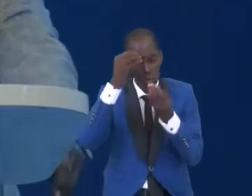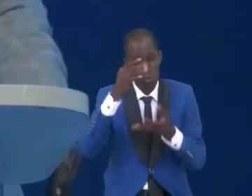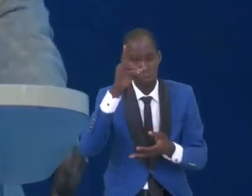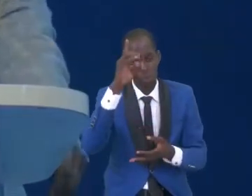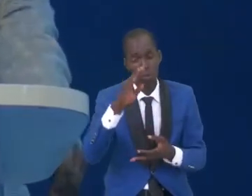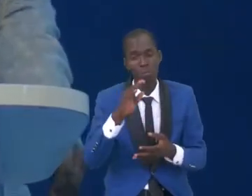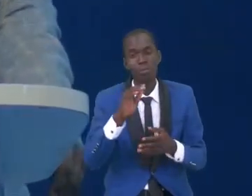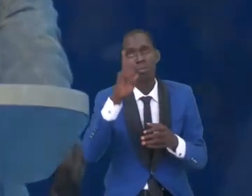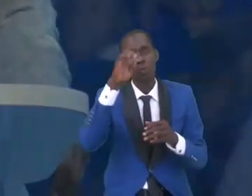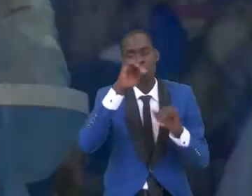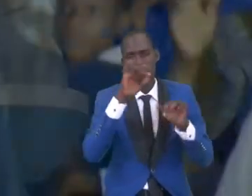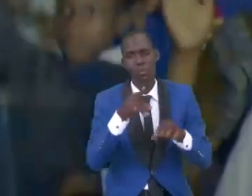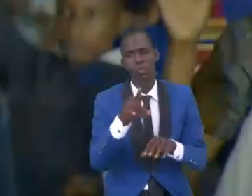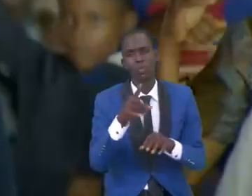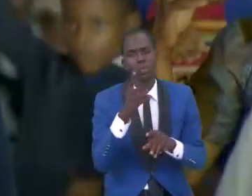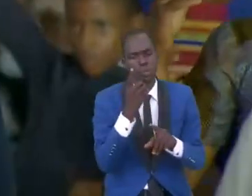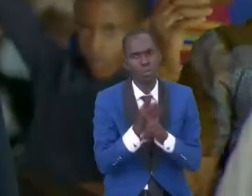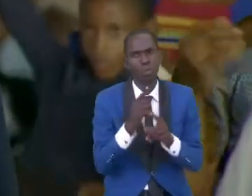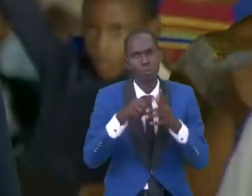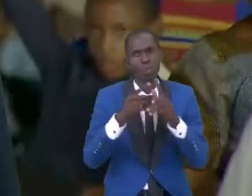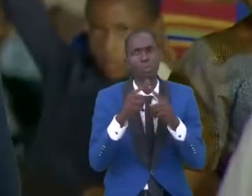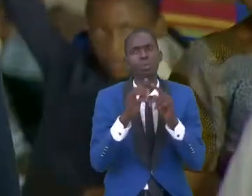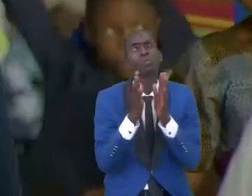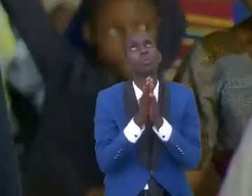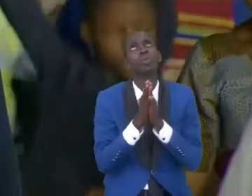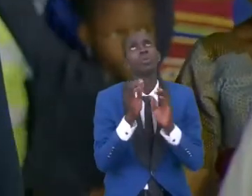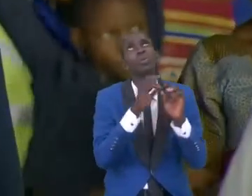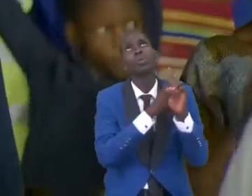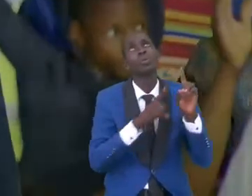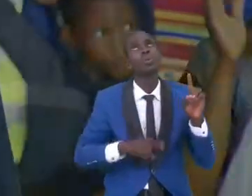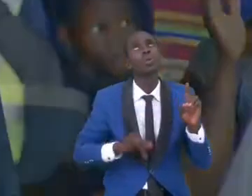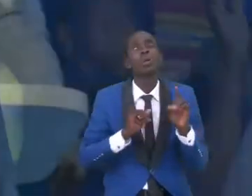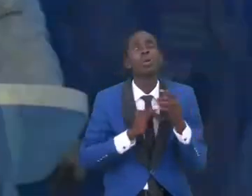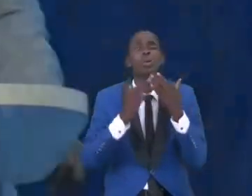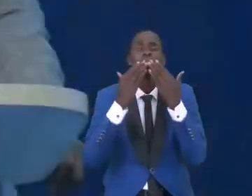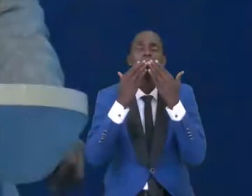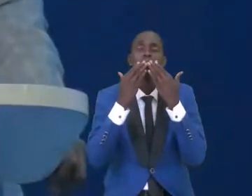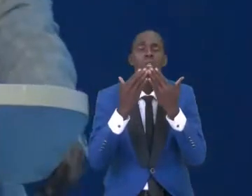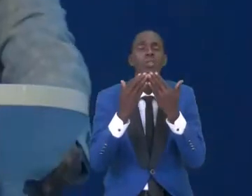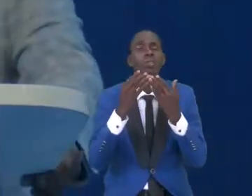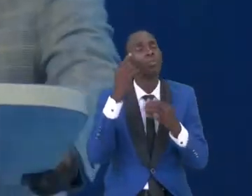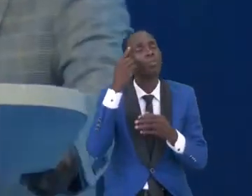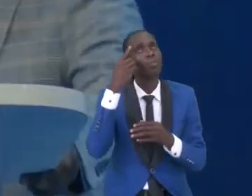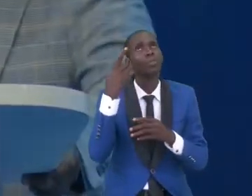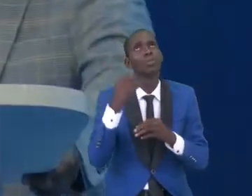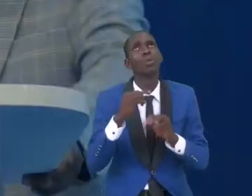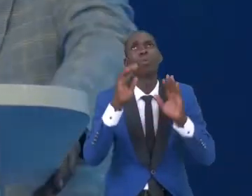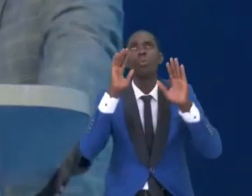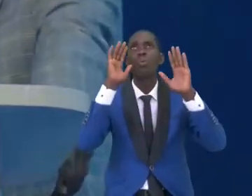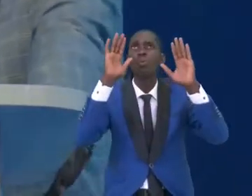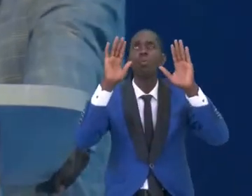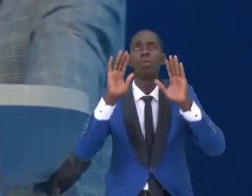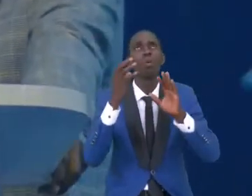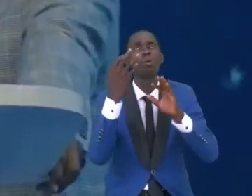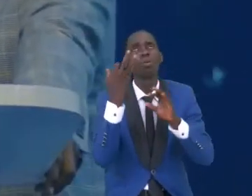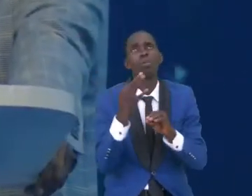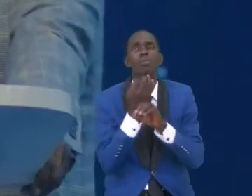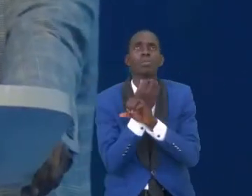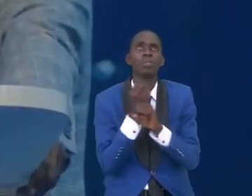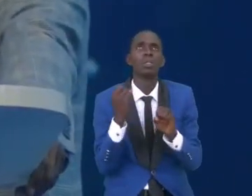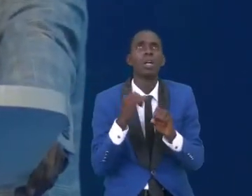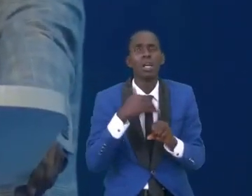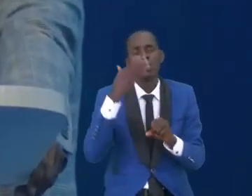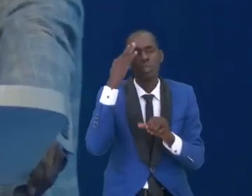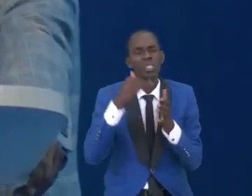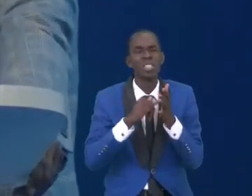Lord, I thank you for the wonder of salvation. And I know it's immediate, it's right